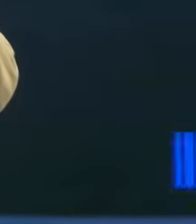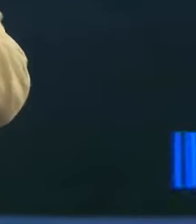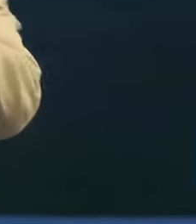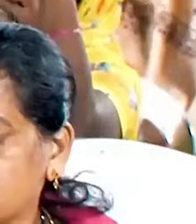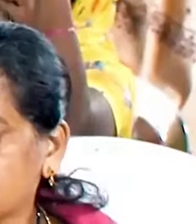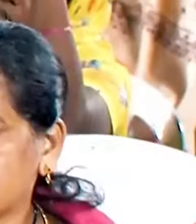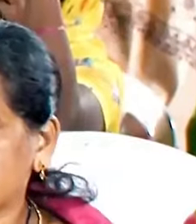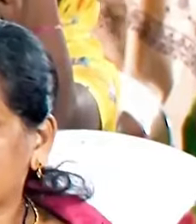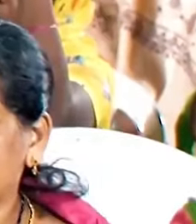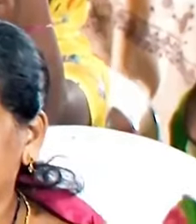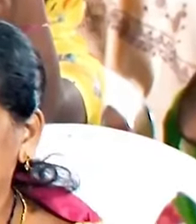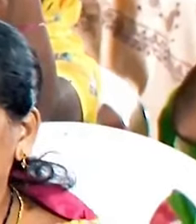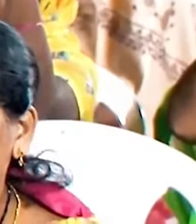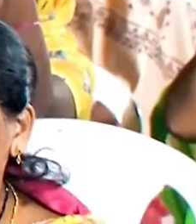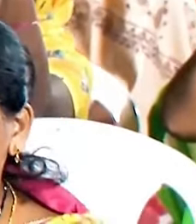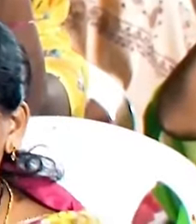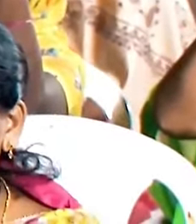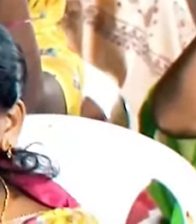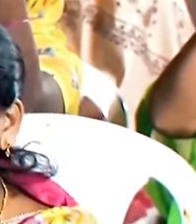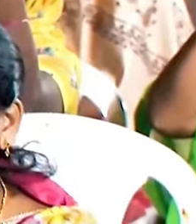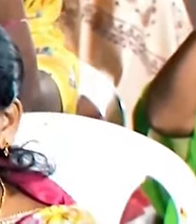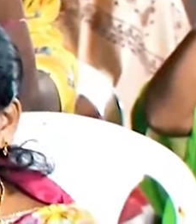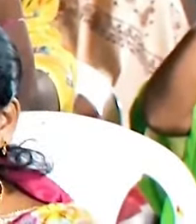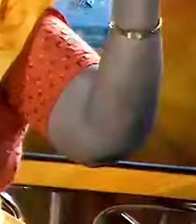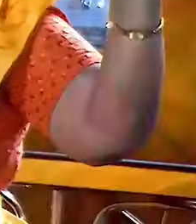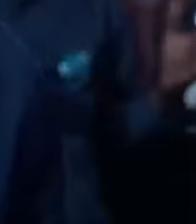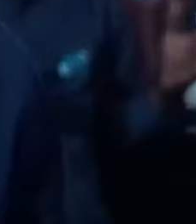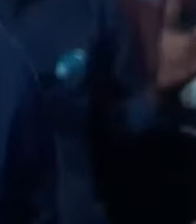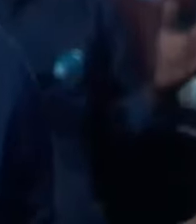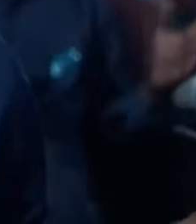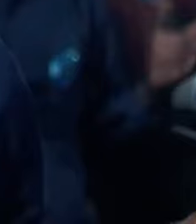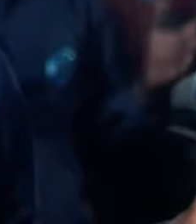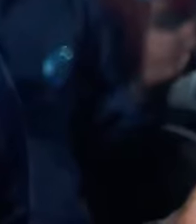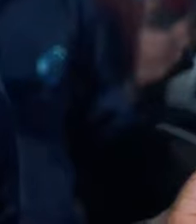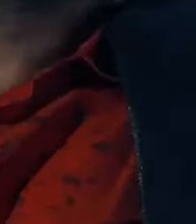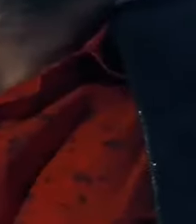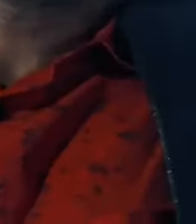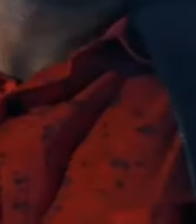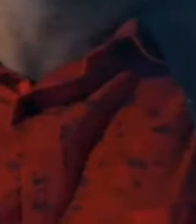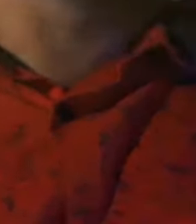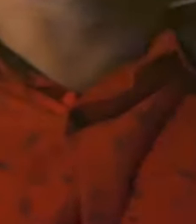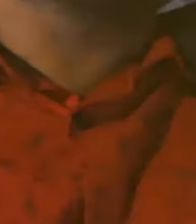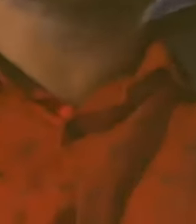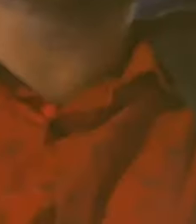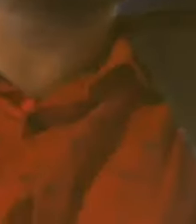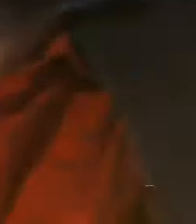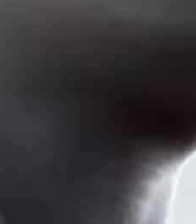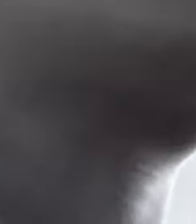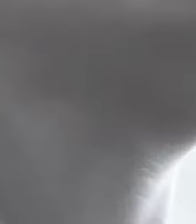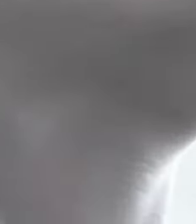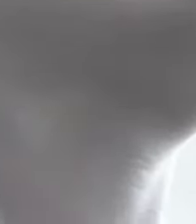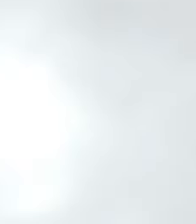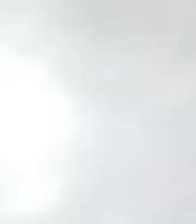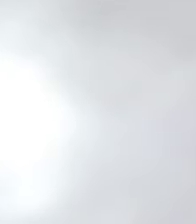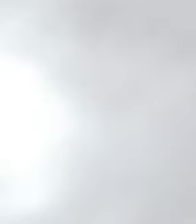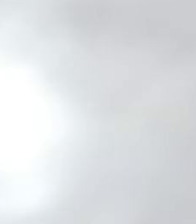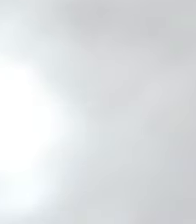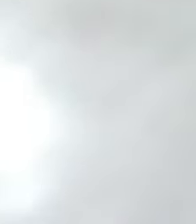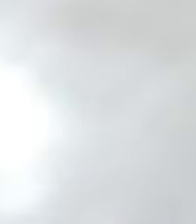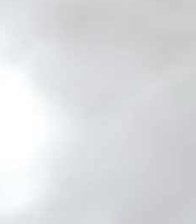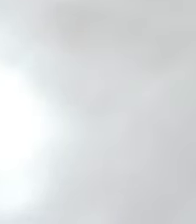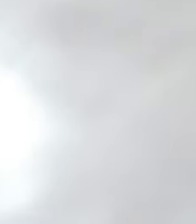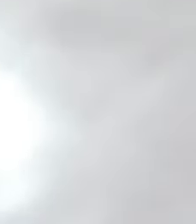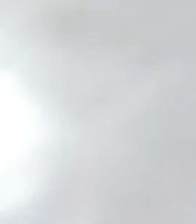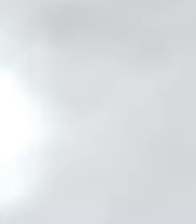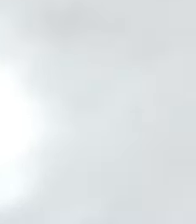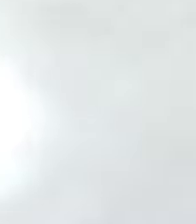the battlefield and in the vineyard of God must be alert, resisting the devil always. We